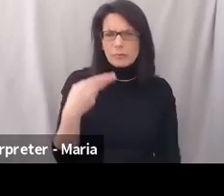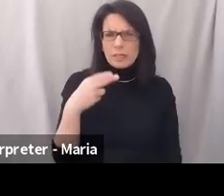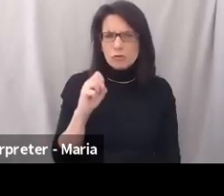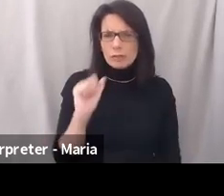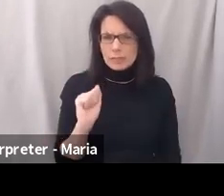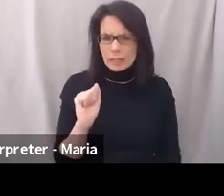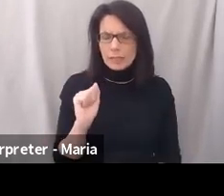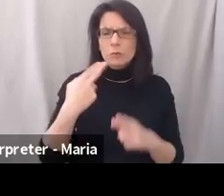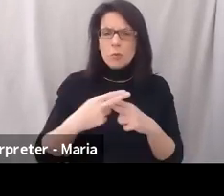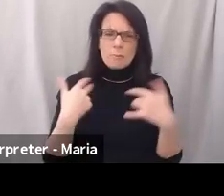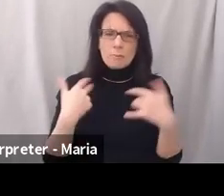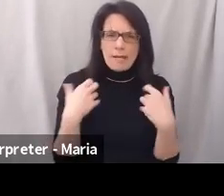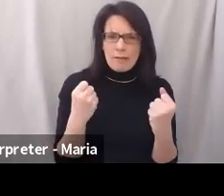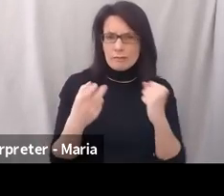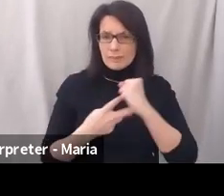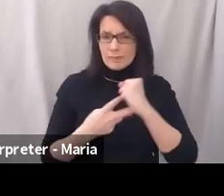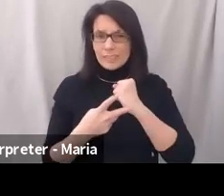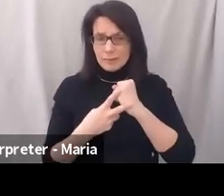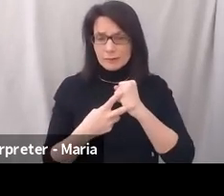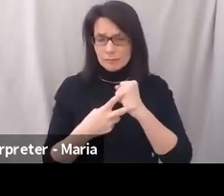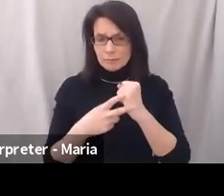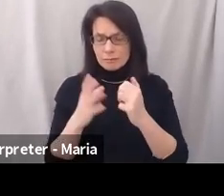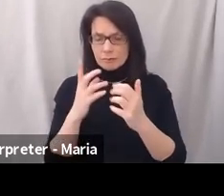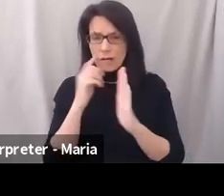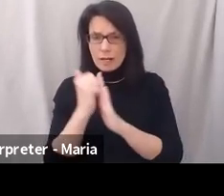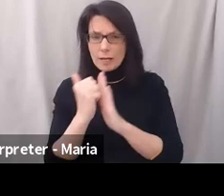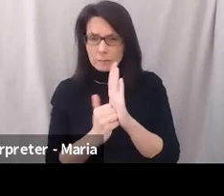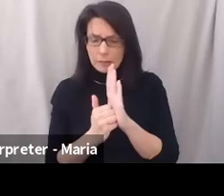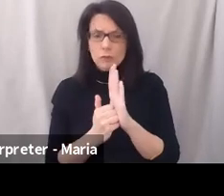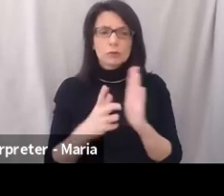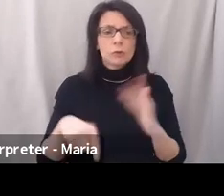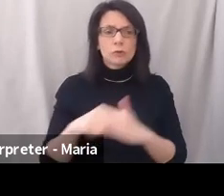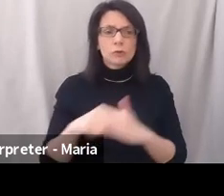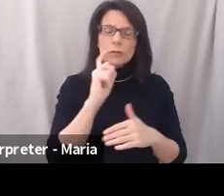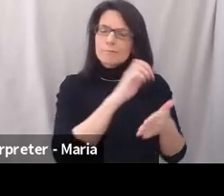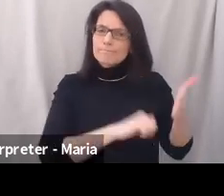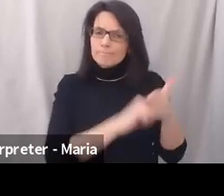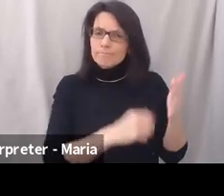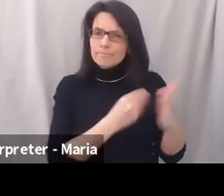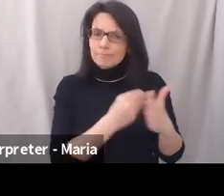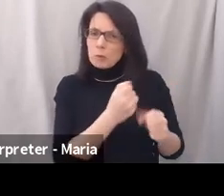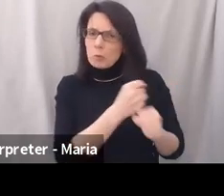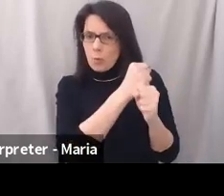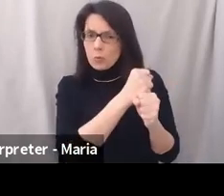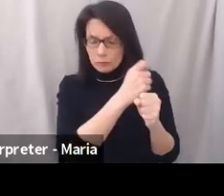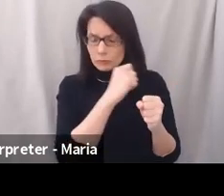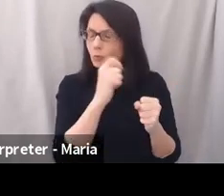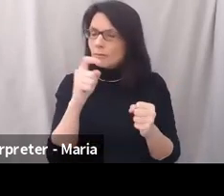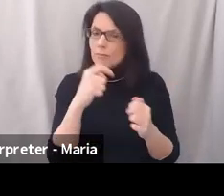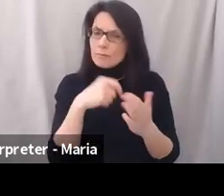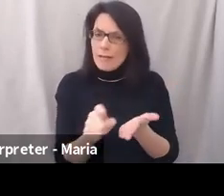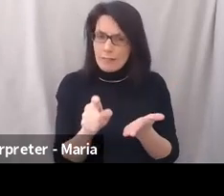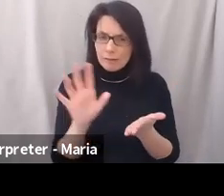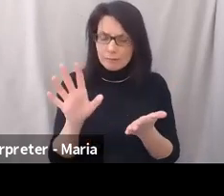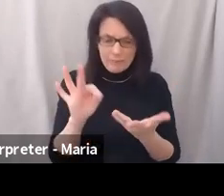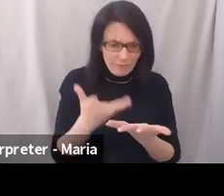pricey. It allows you to pay out of pocket expenses tax free, and you can sign up with banks